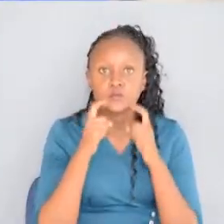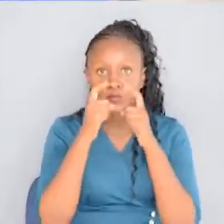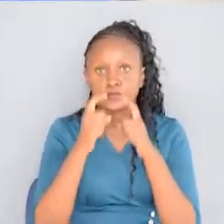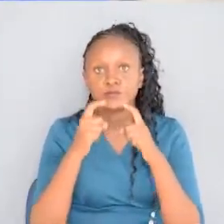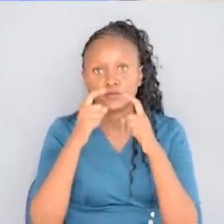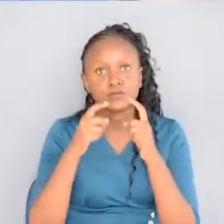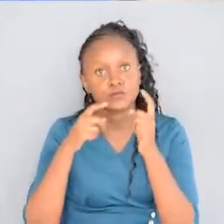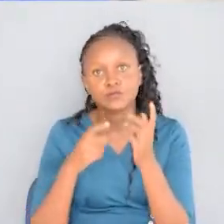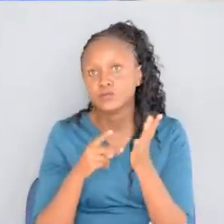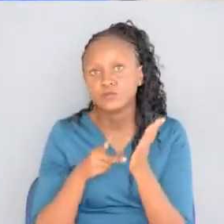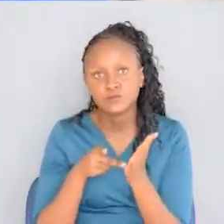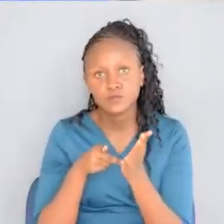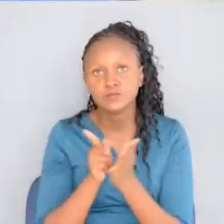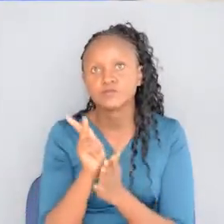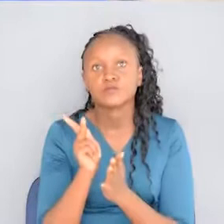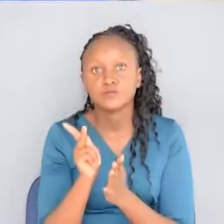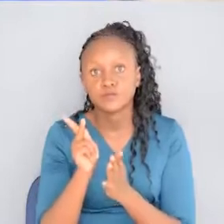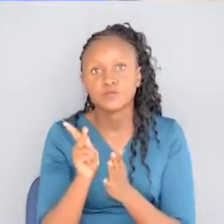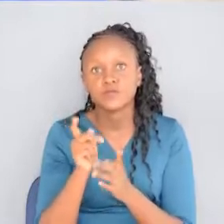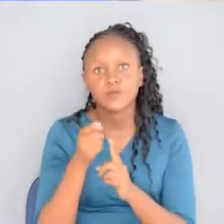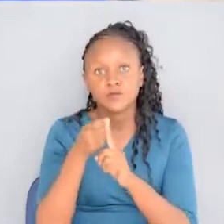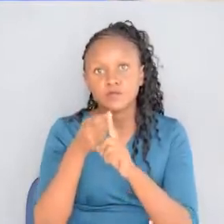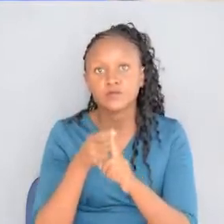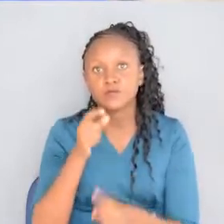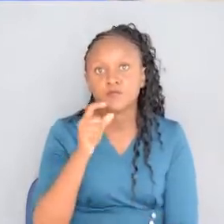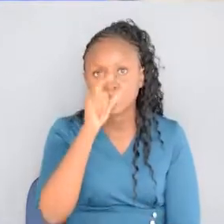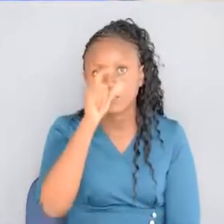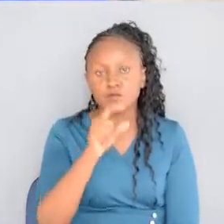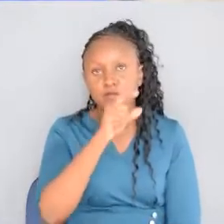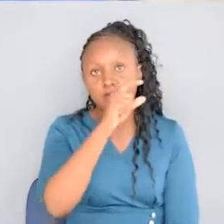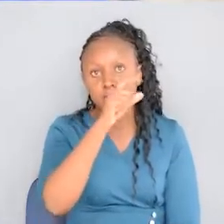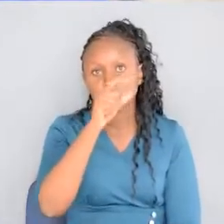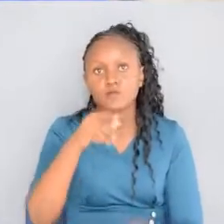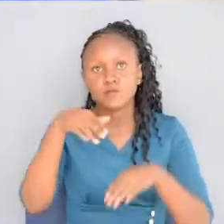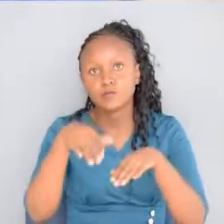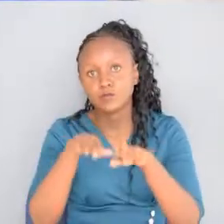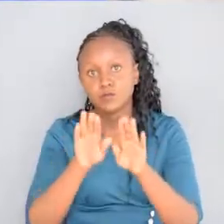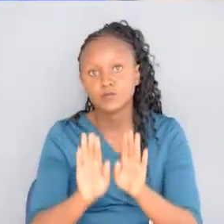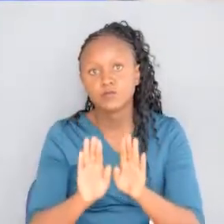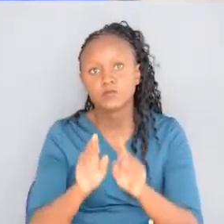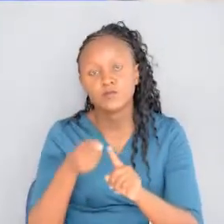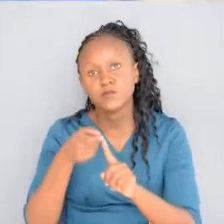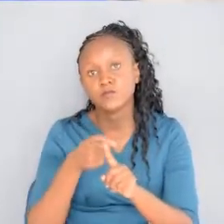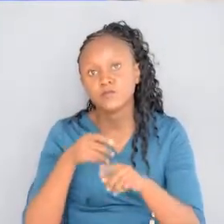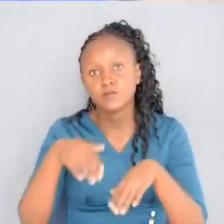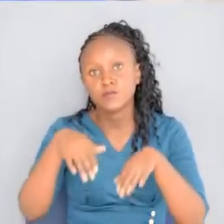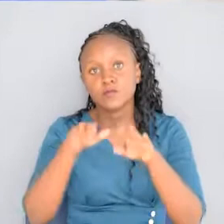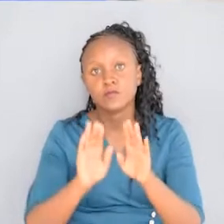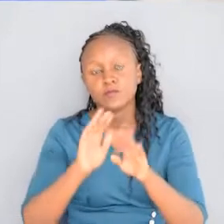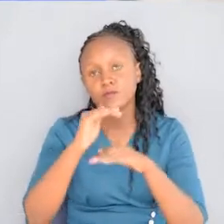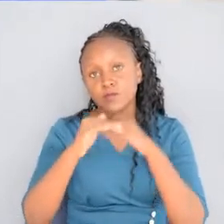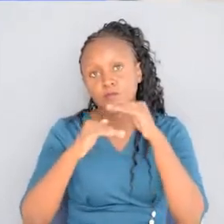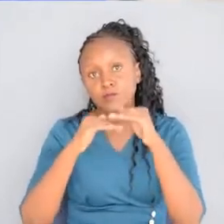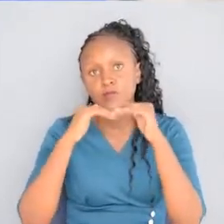My debt to pay. From the cross to the grave, from the grave to